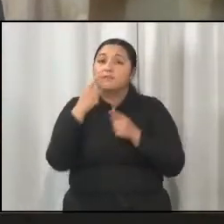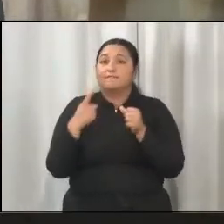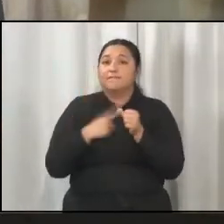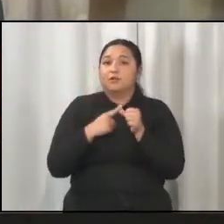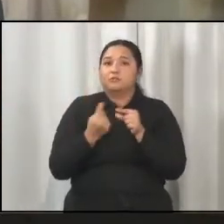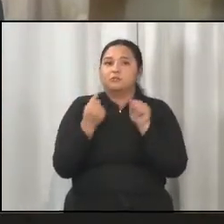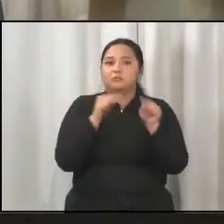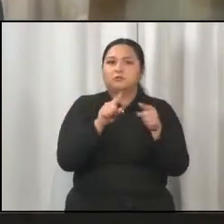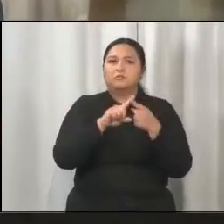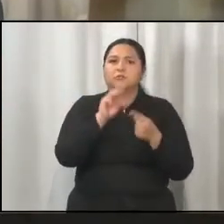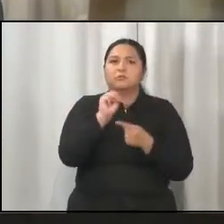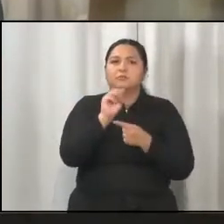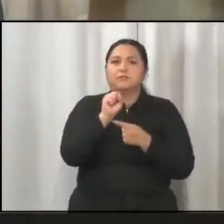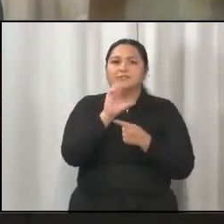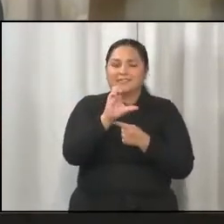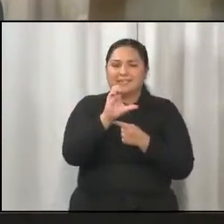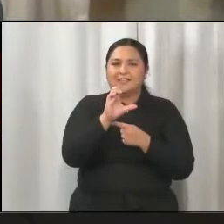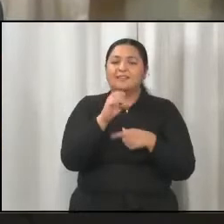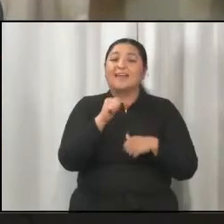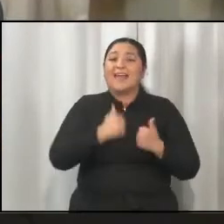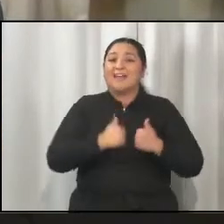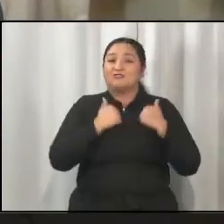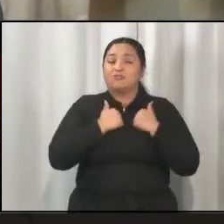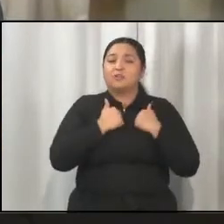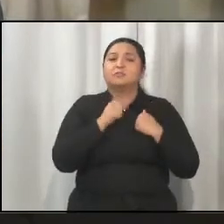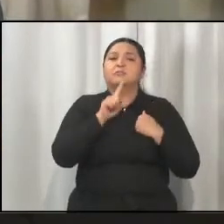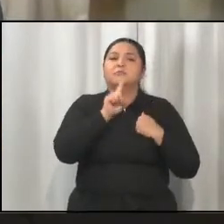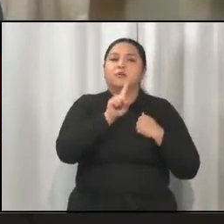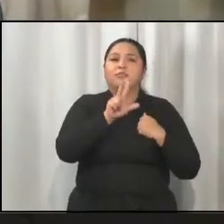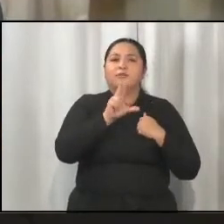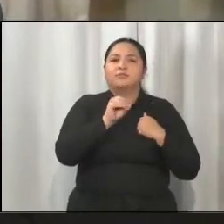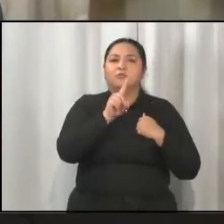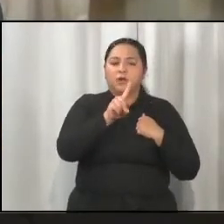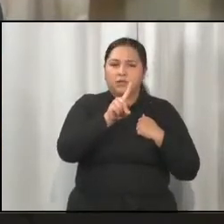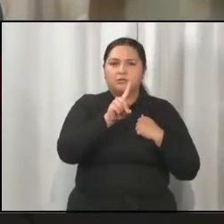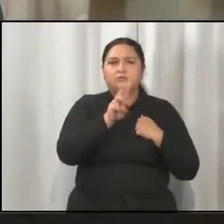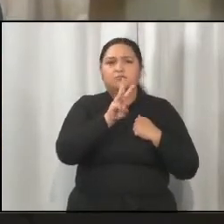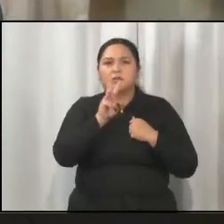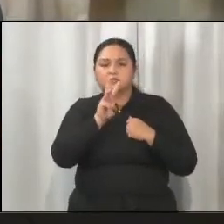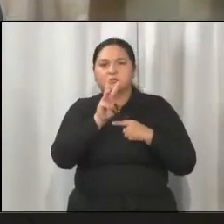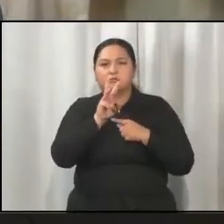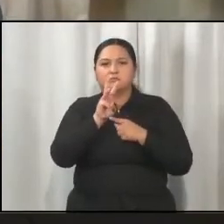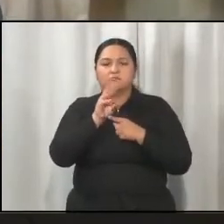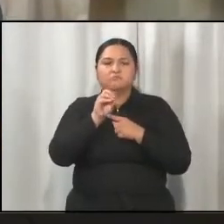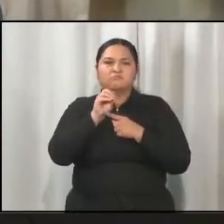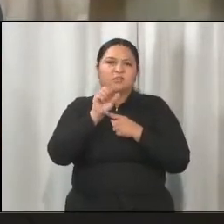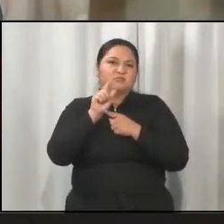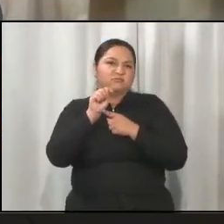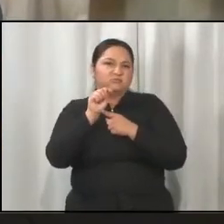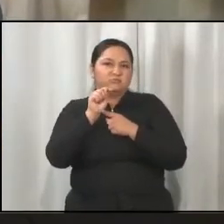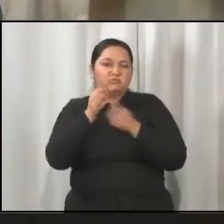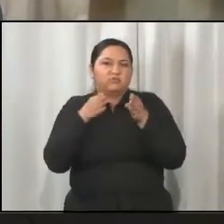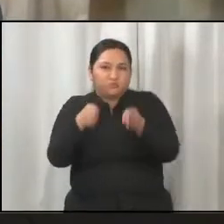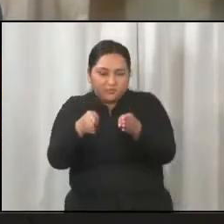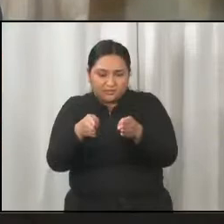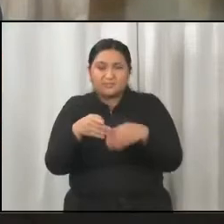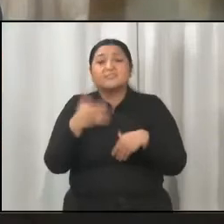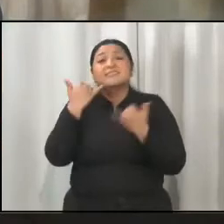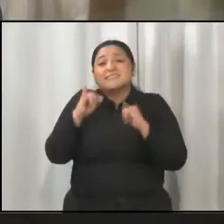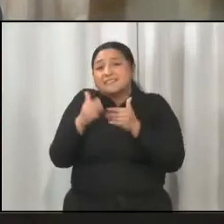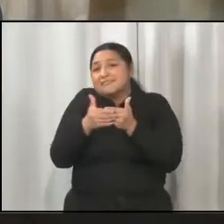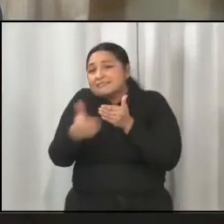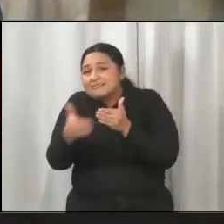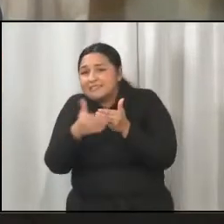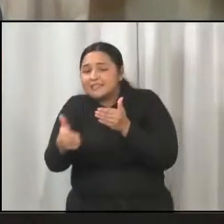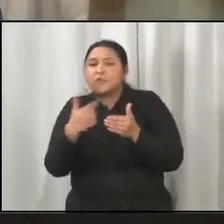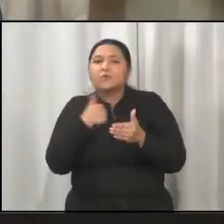1301 West 12th Street. We'll have more announcements about our emergency response in the coming days. We're continuing to work, and there's